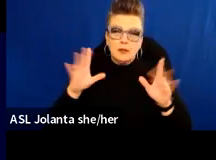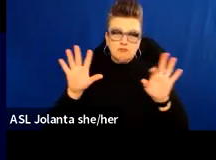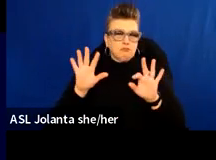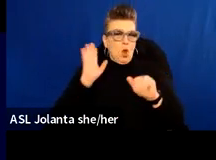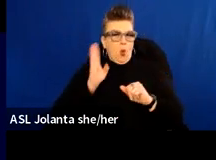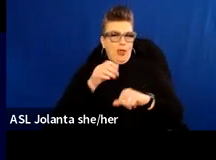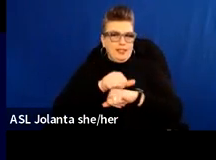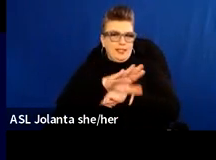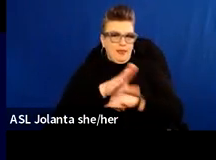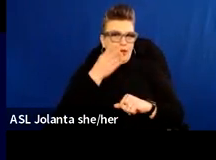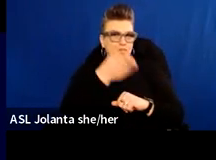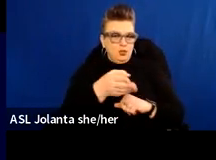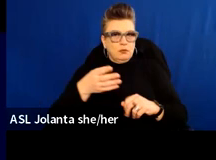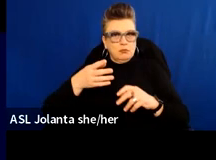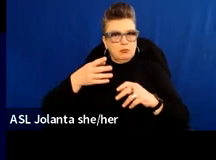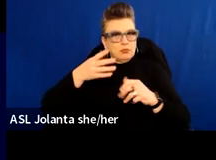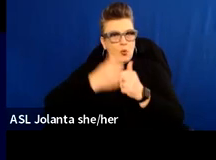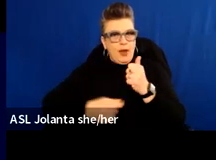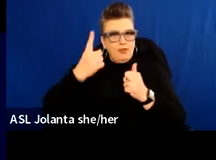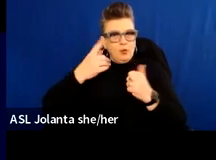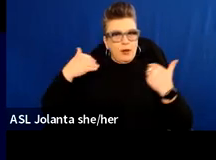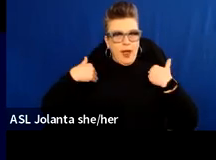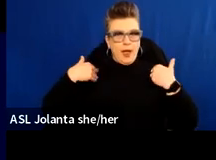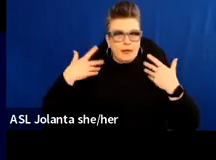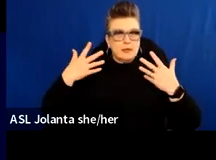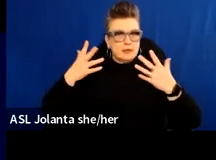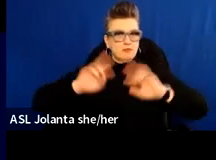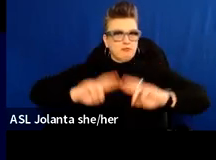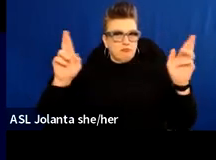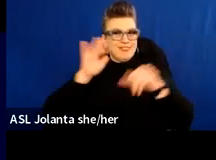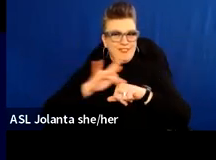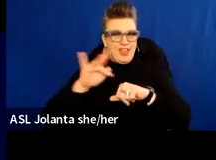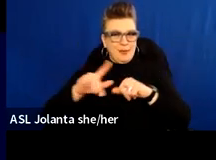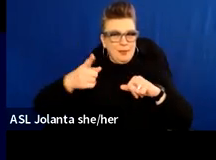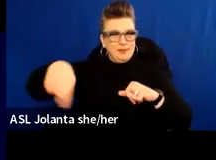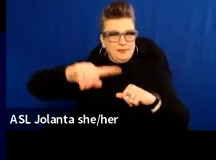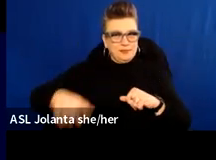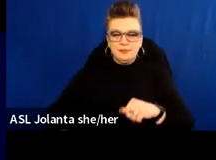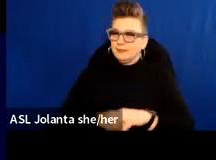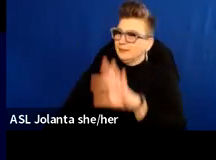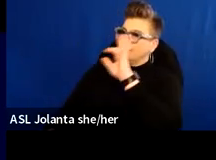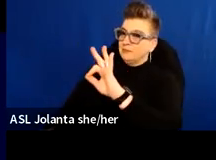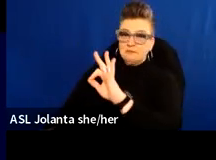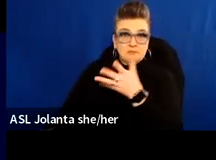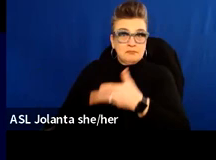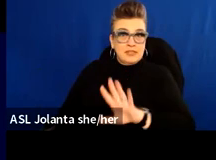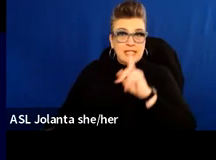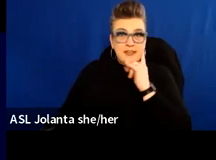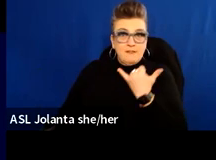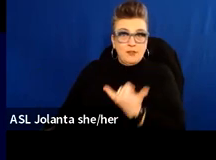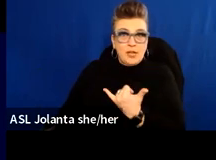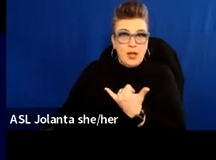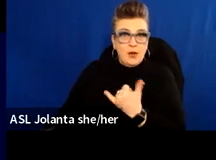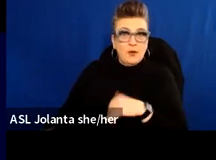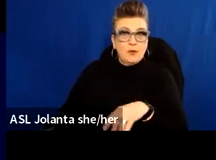around to you so that everybody has that um available to them all right that is what i have for now um